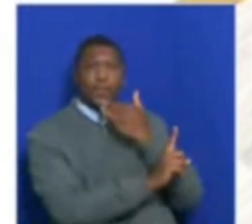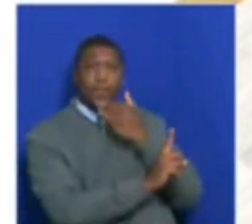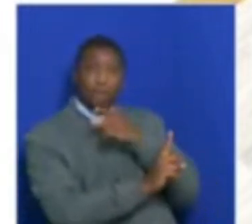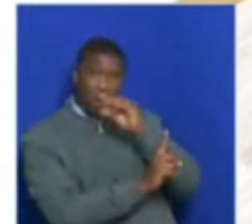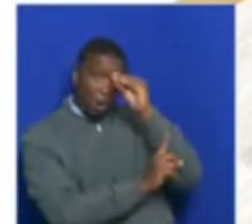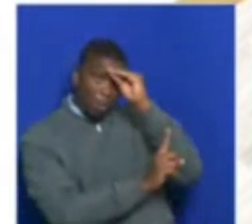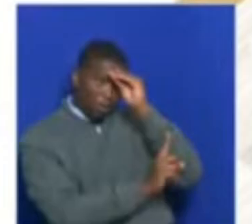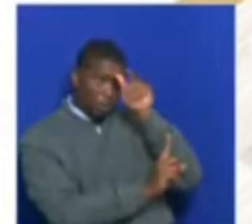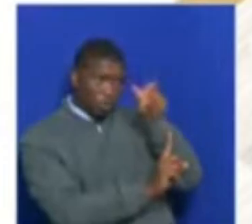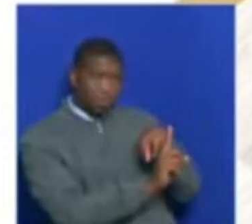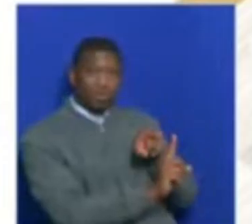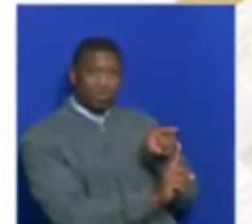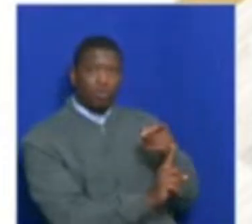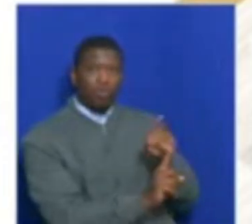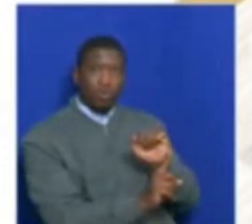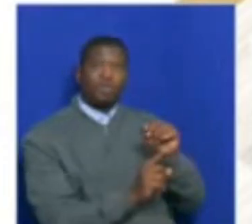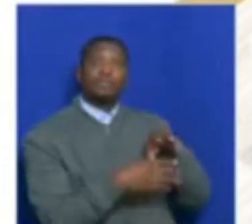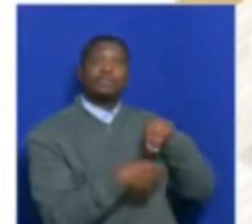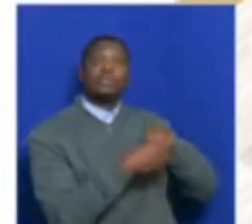her duties.